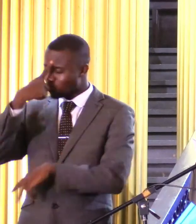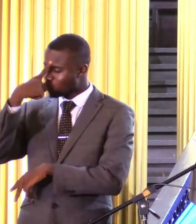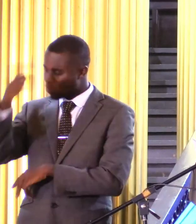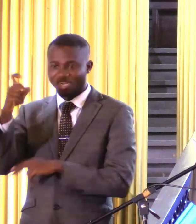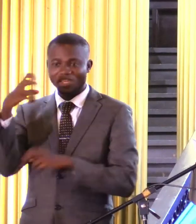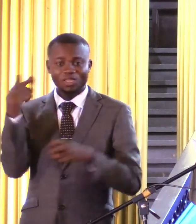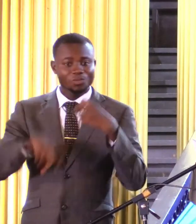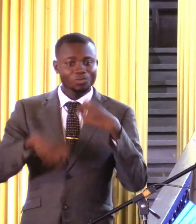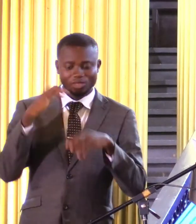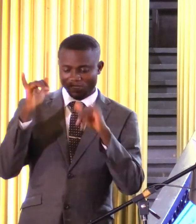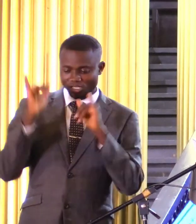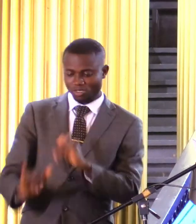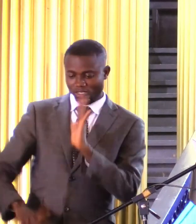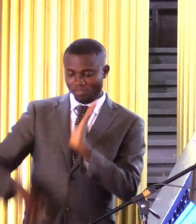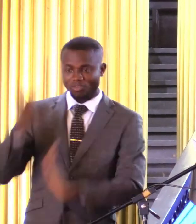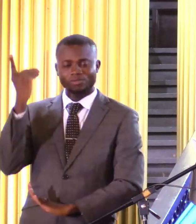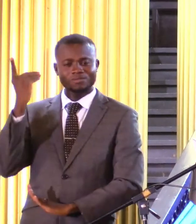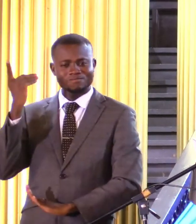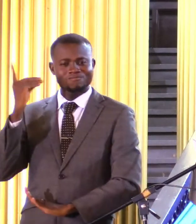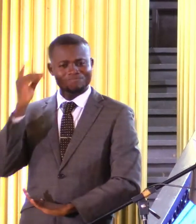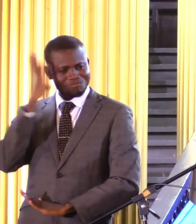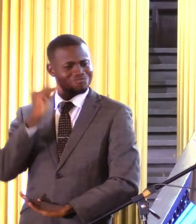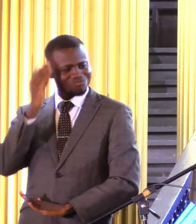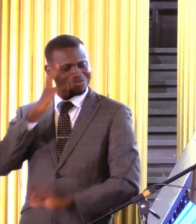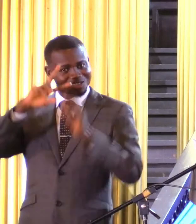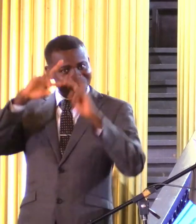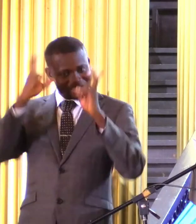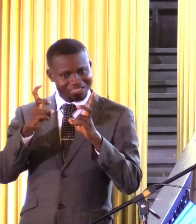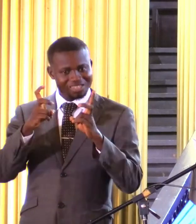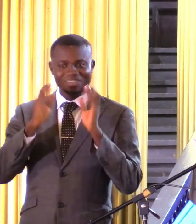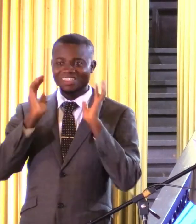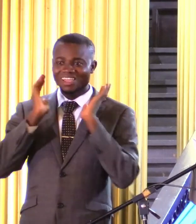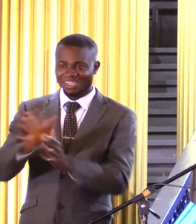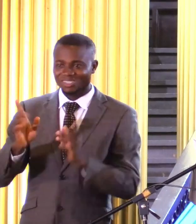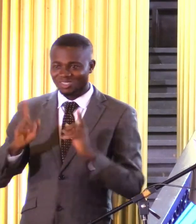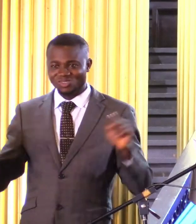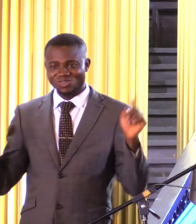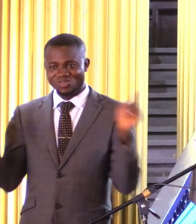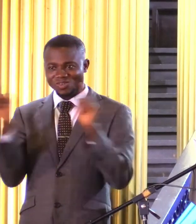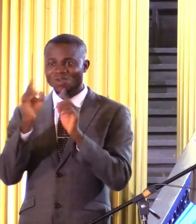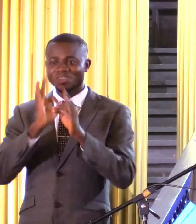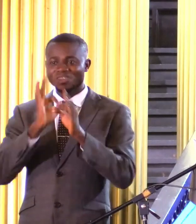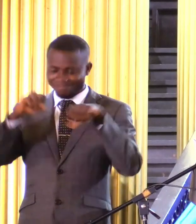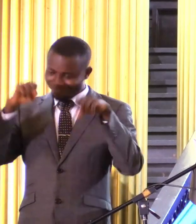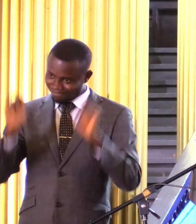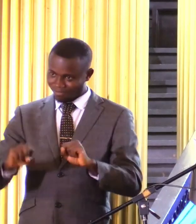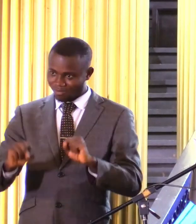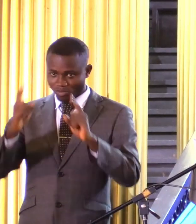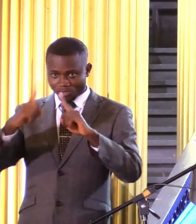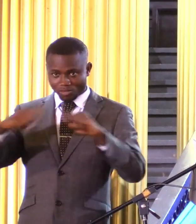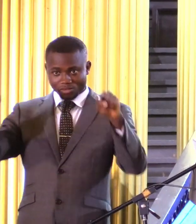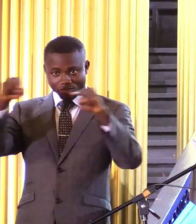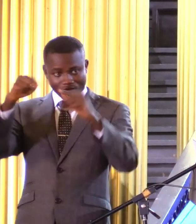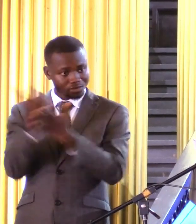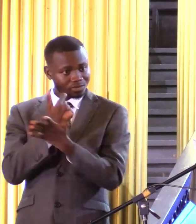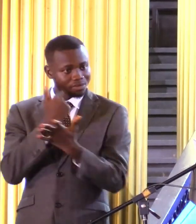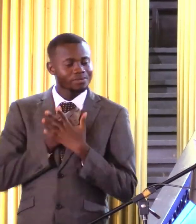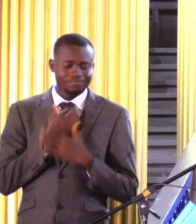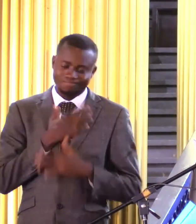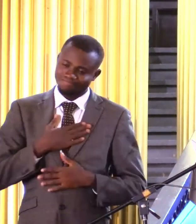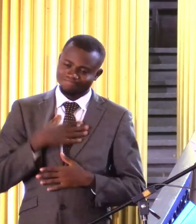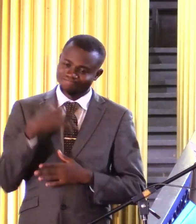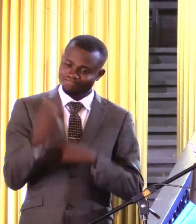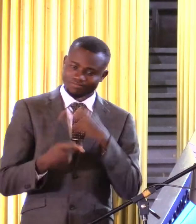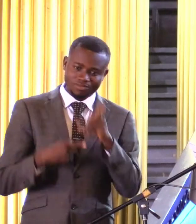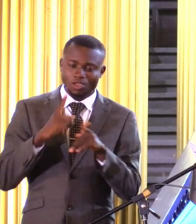Stagnating Developments. A very interesting topic. So I'd like to ask you, if you are able, those of us in Ghana, please visit us. And those who